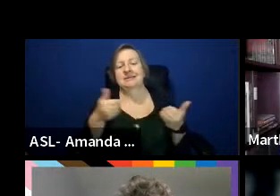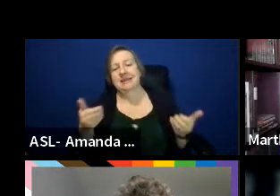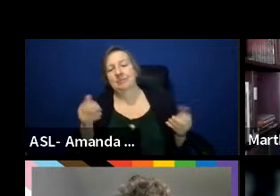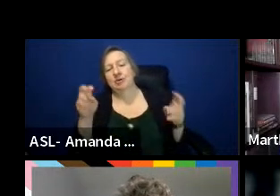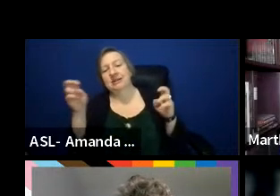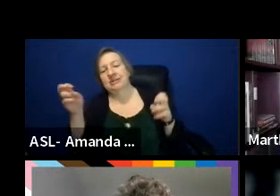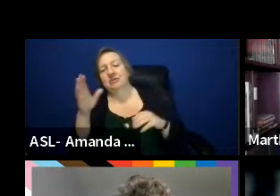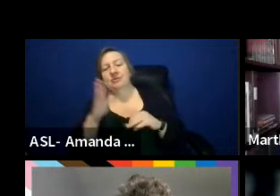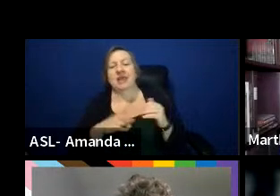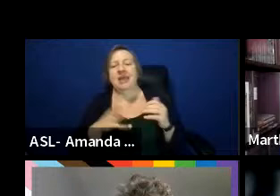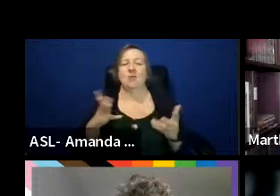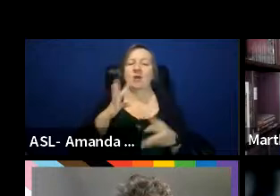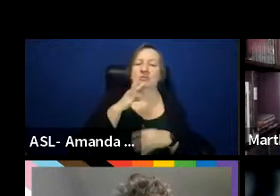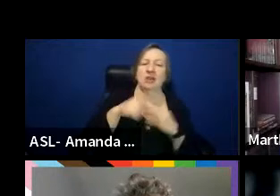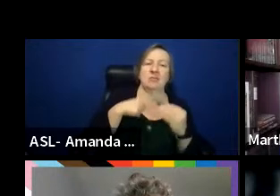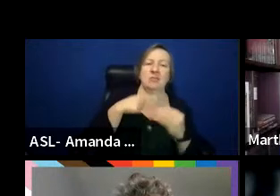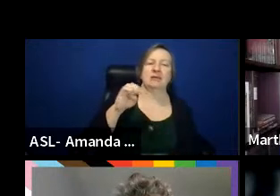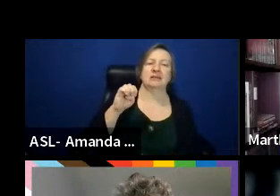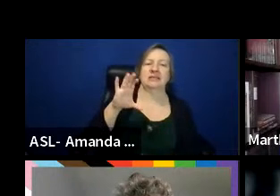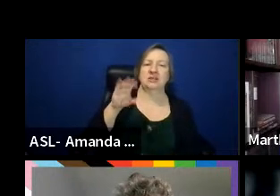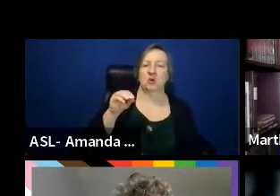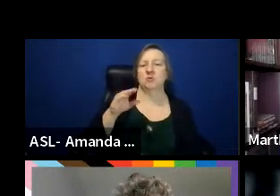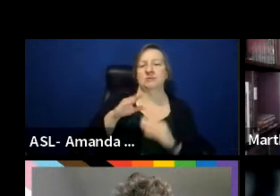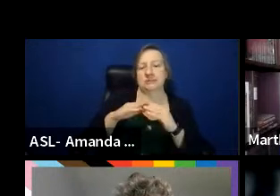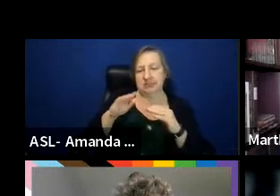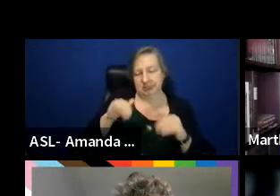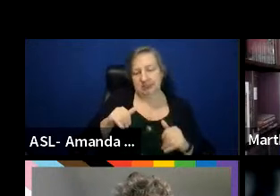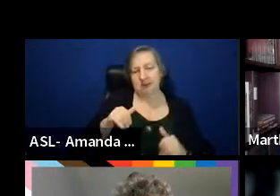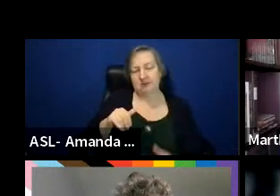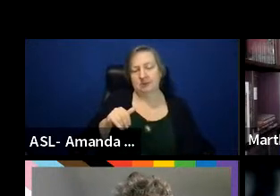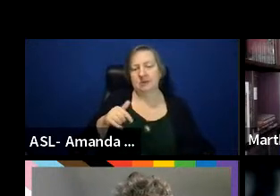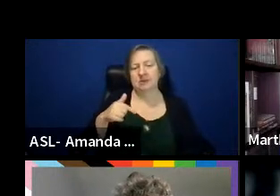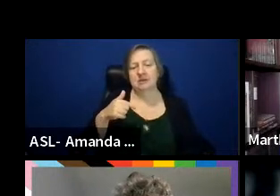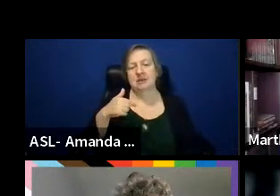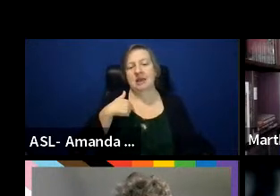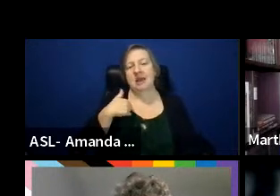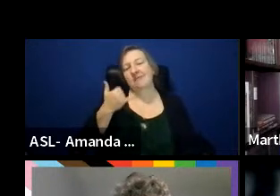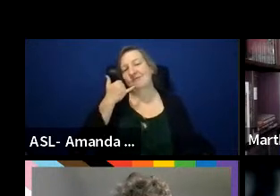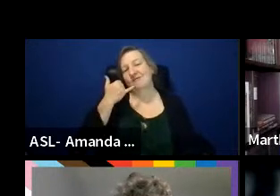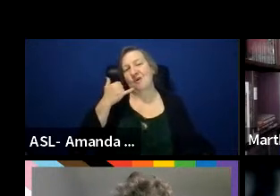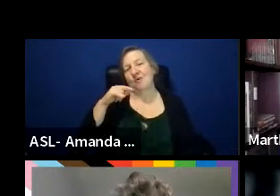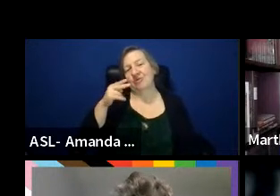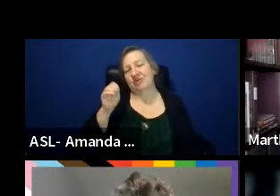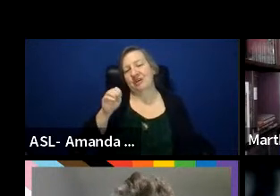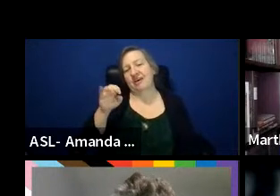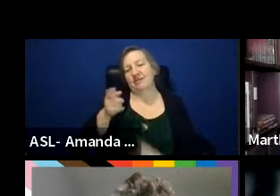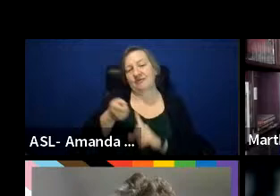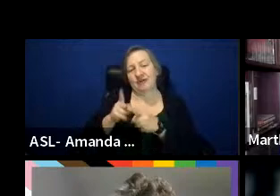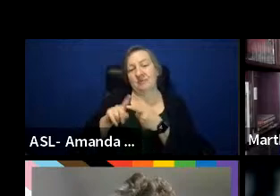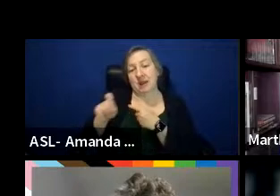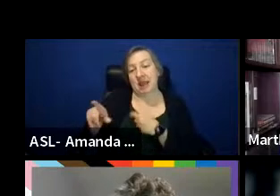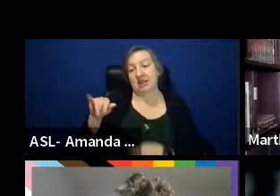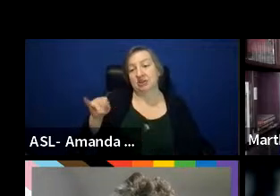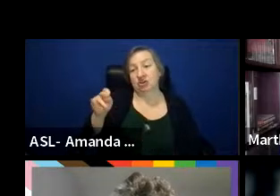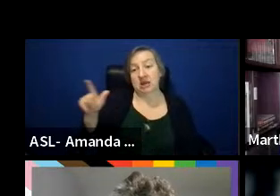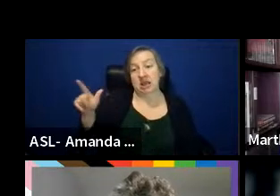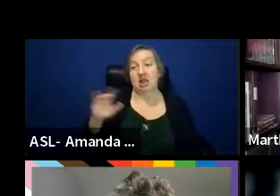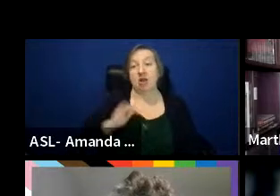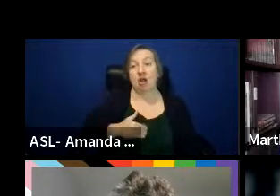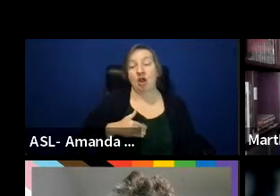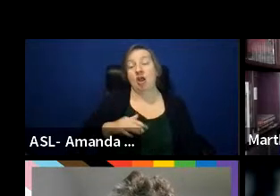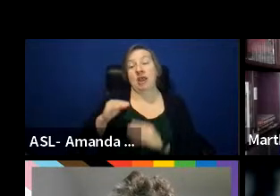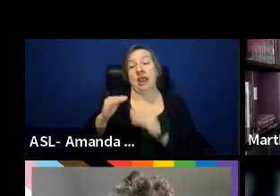from what we're talking about with the ecosystems. And again, I'm the phone the friend, but I'm also going to ask Johnell. So our equity team did look